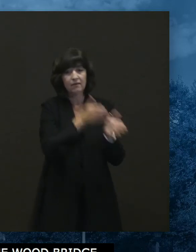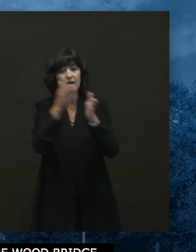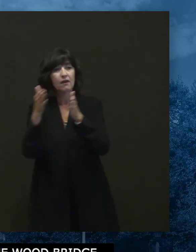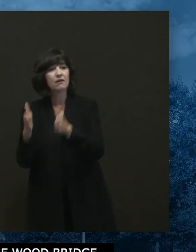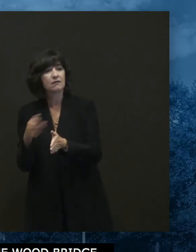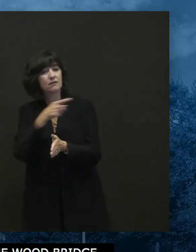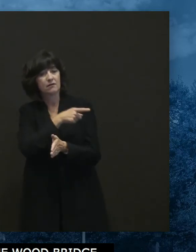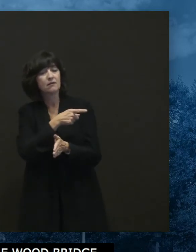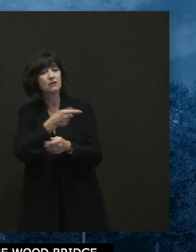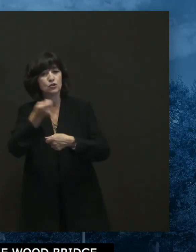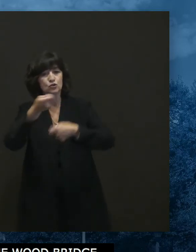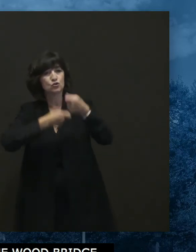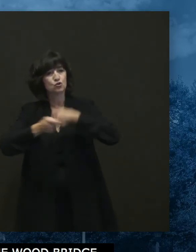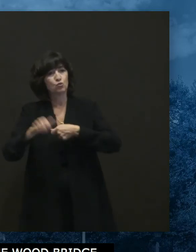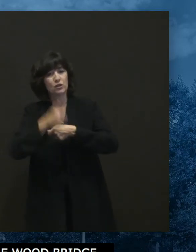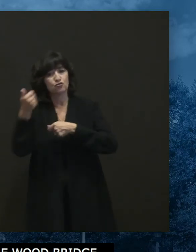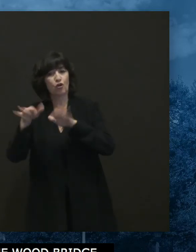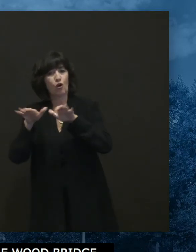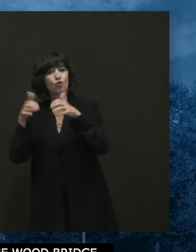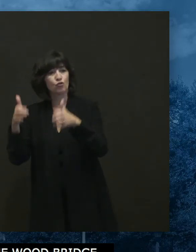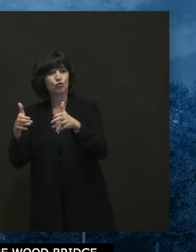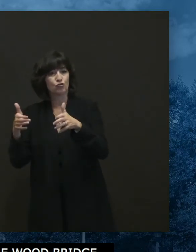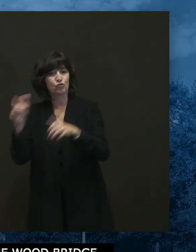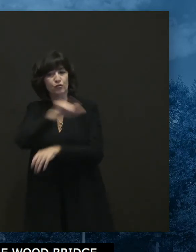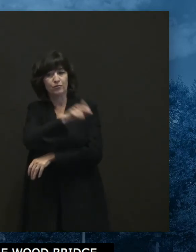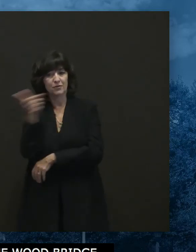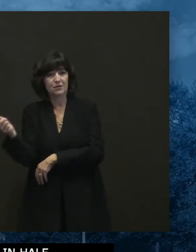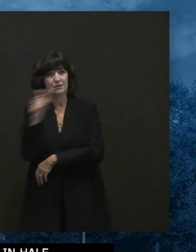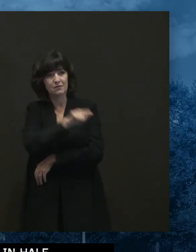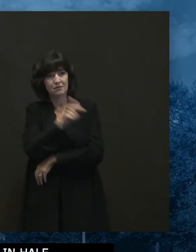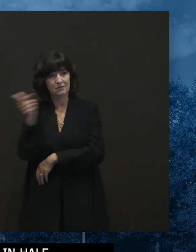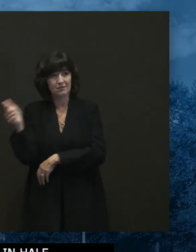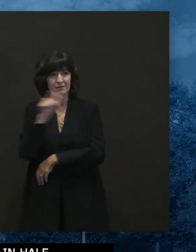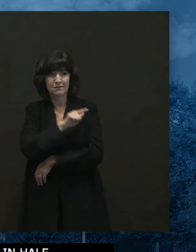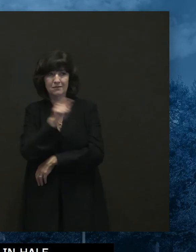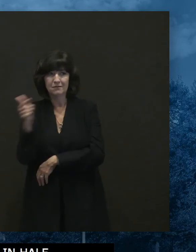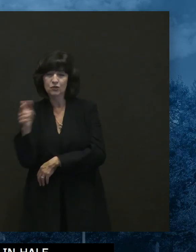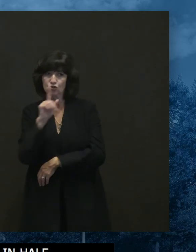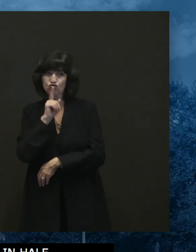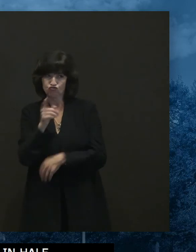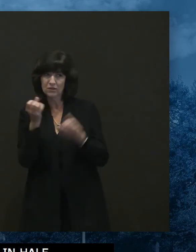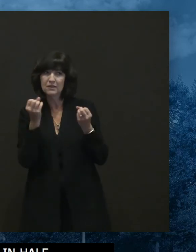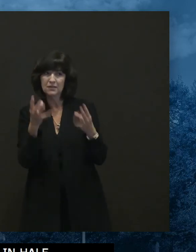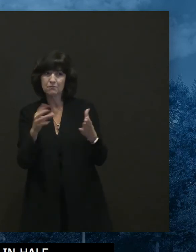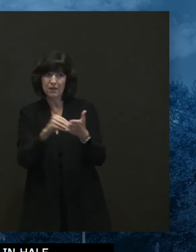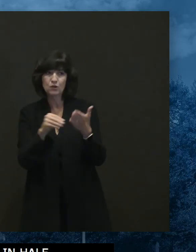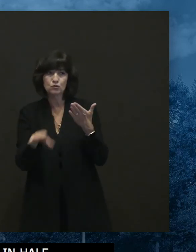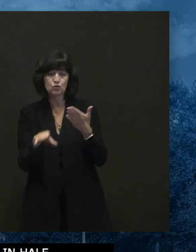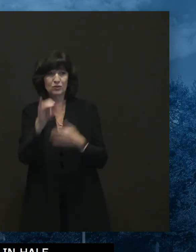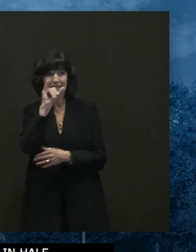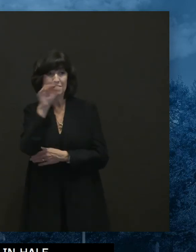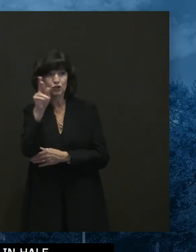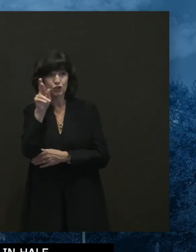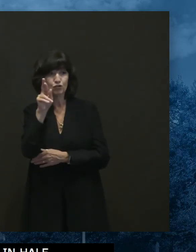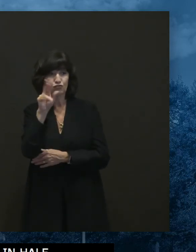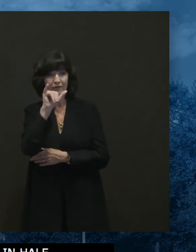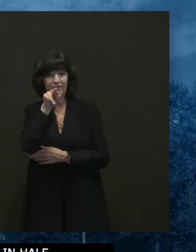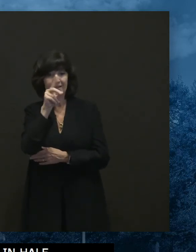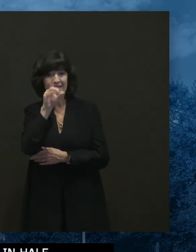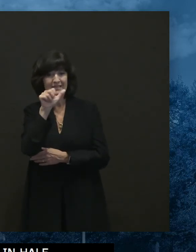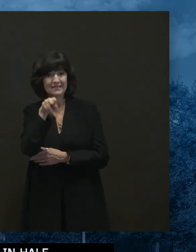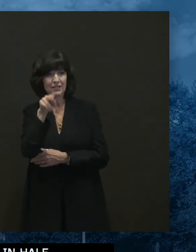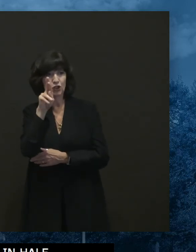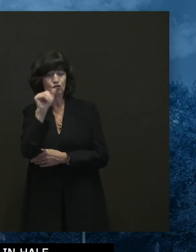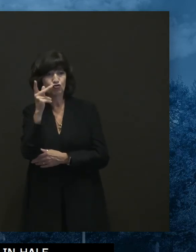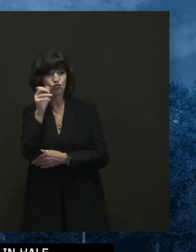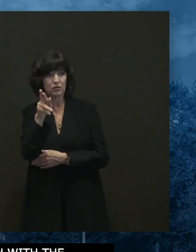you have switched with the other group. So we're looking at a lot of students. Indian River has all of its K-1s in that choose to come,